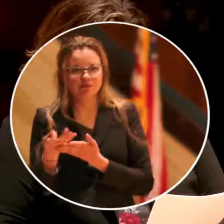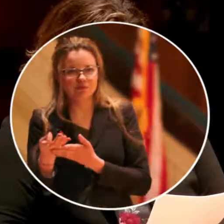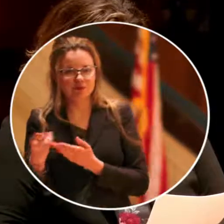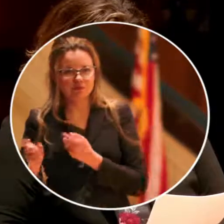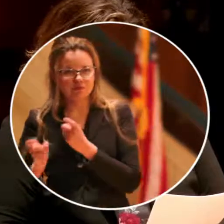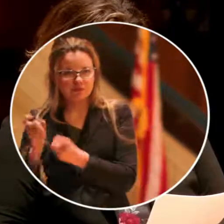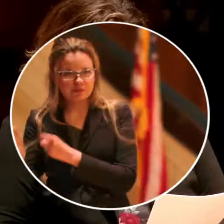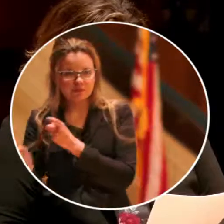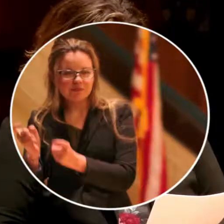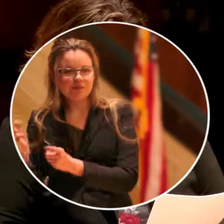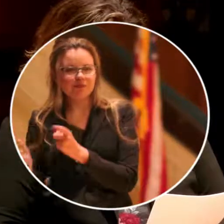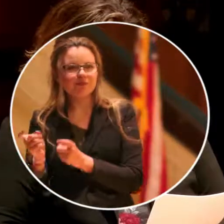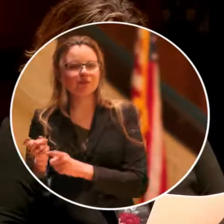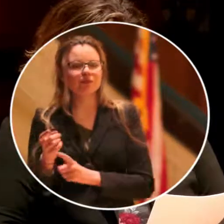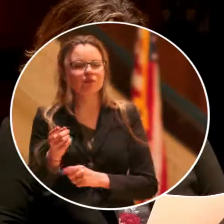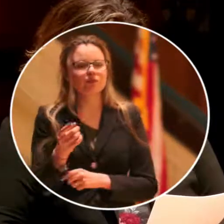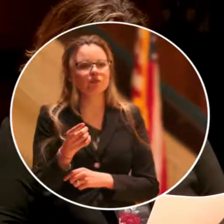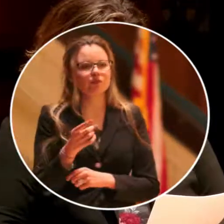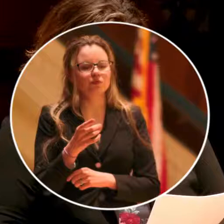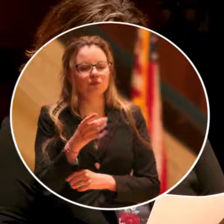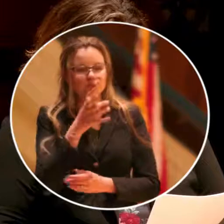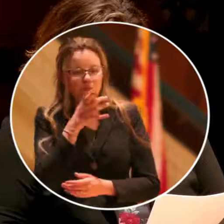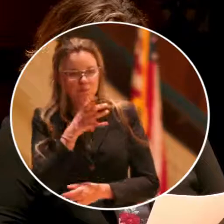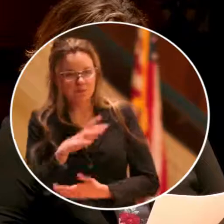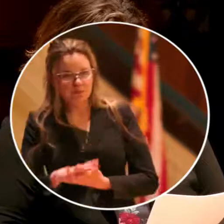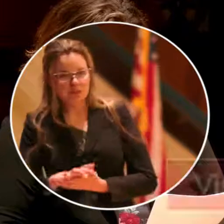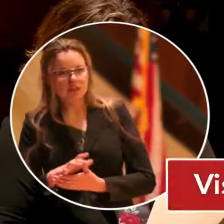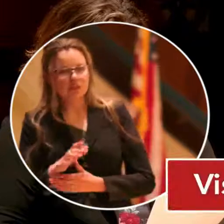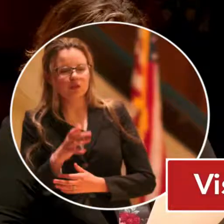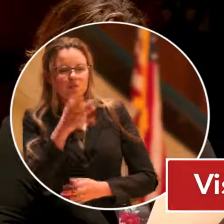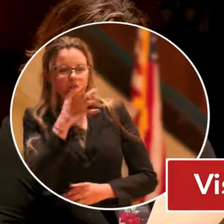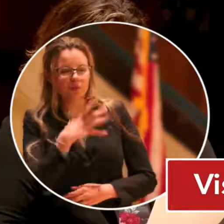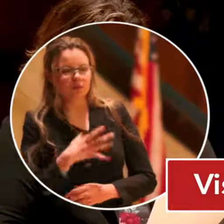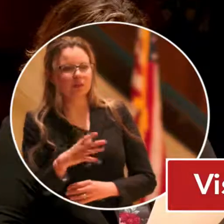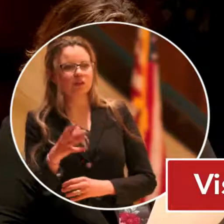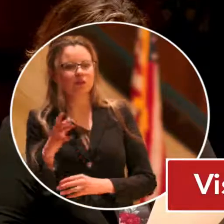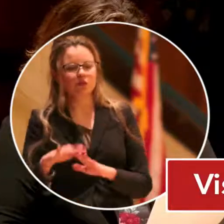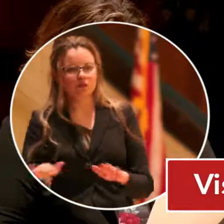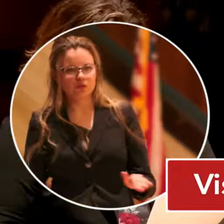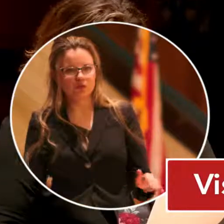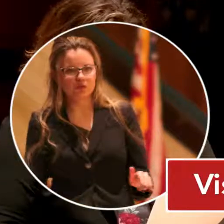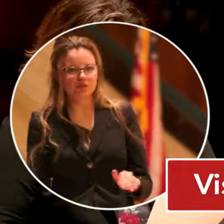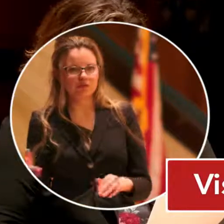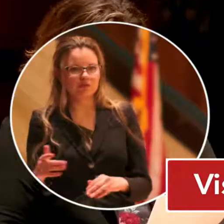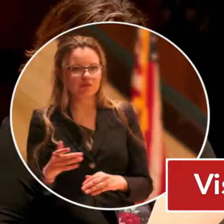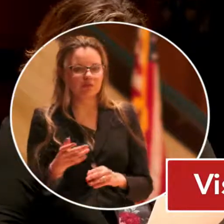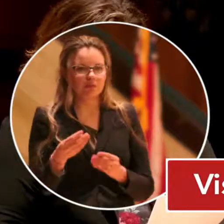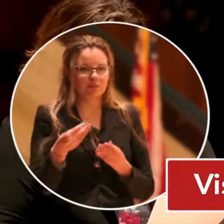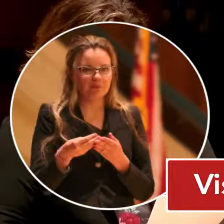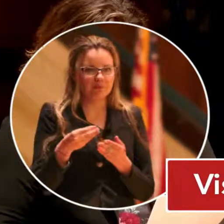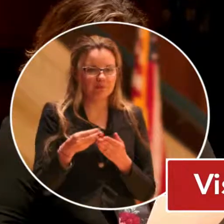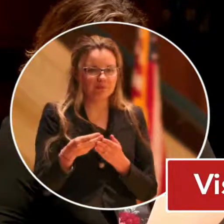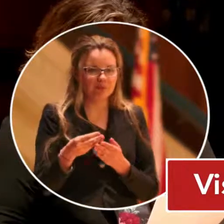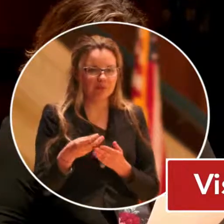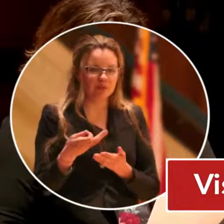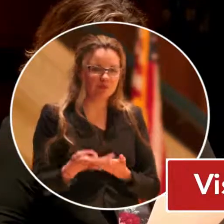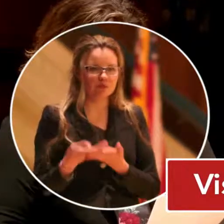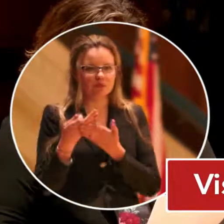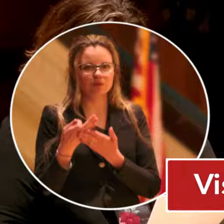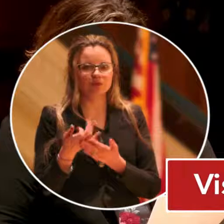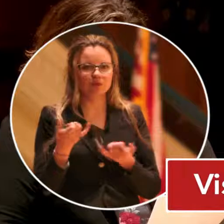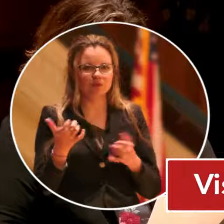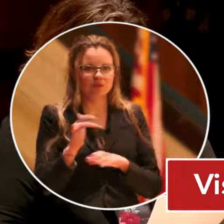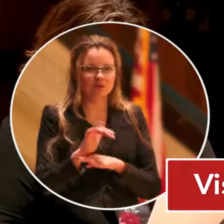and children. Once again, all proceeds from tonight's event benefit a crucial organization,